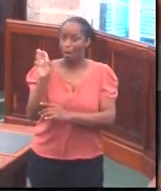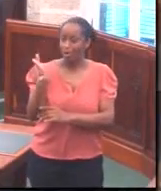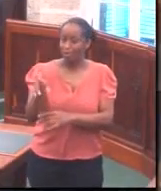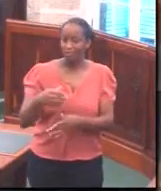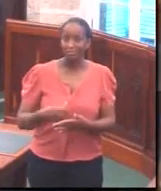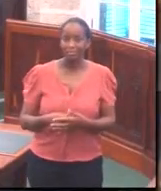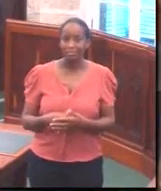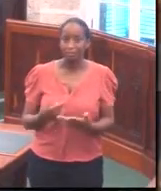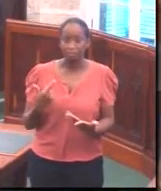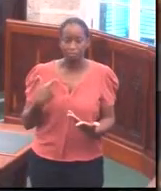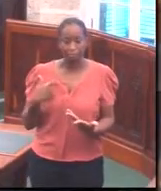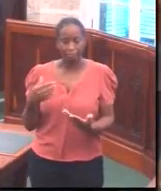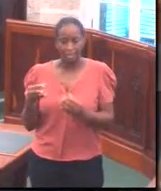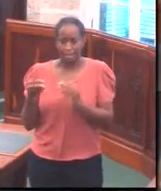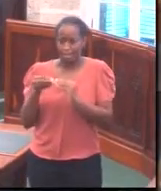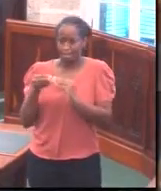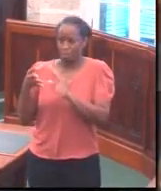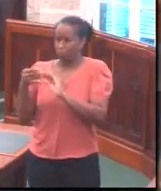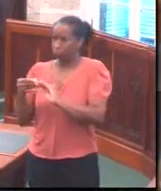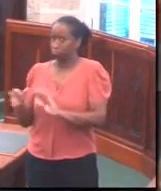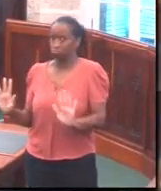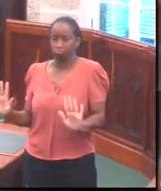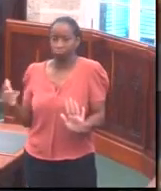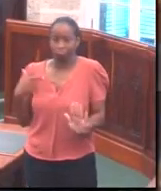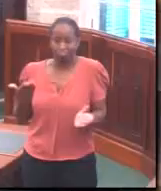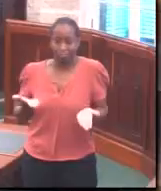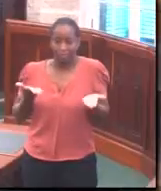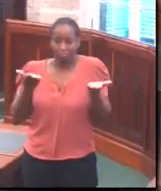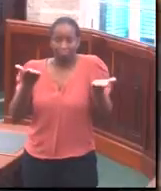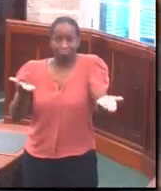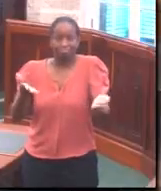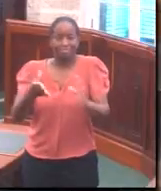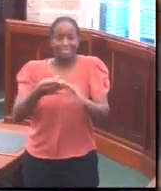pass the resolution. The honourable member has to withdraw that.